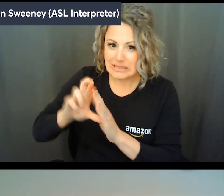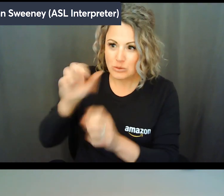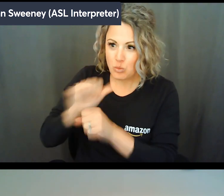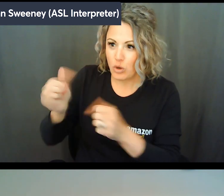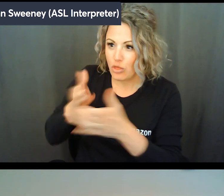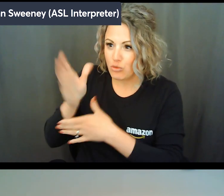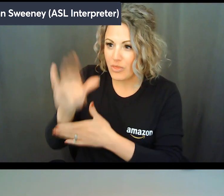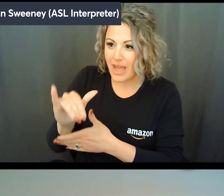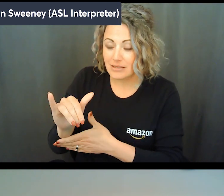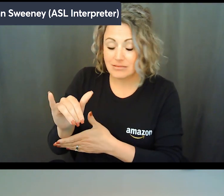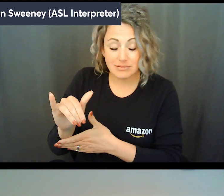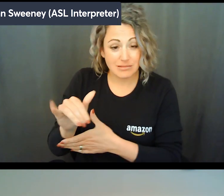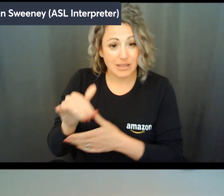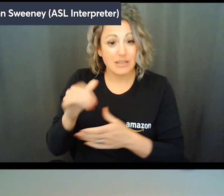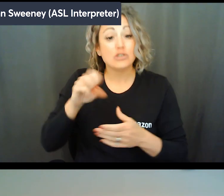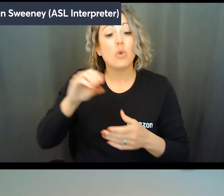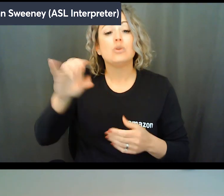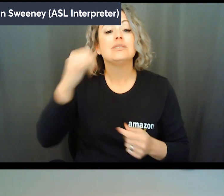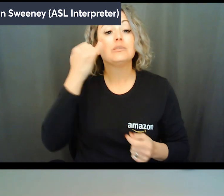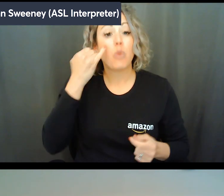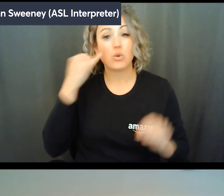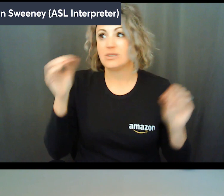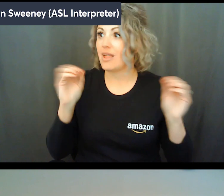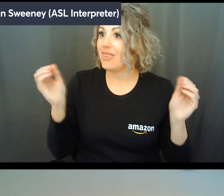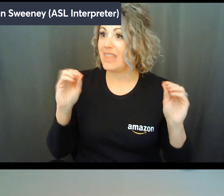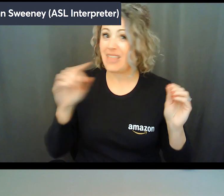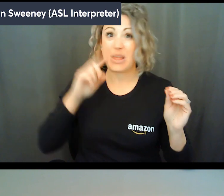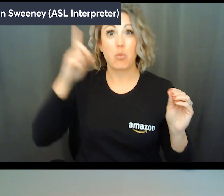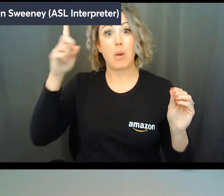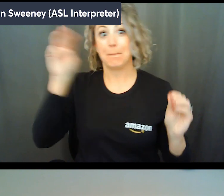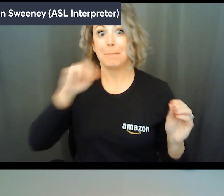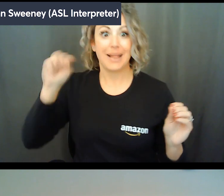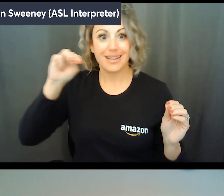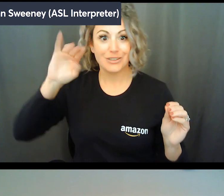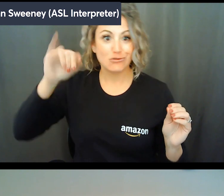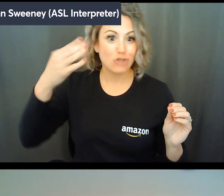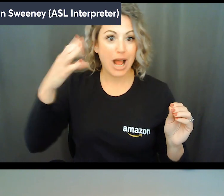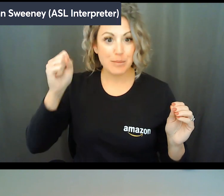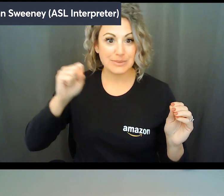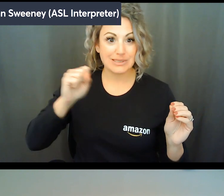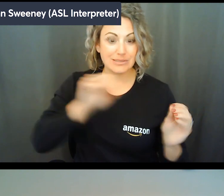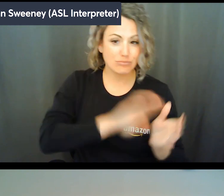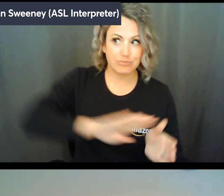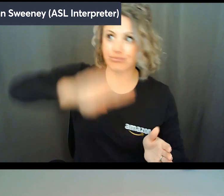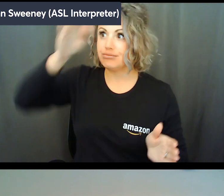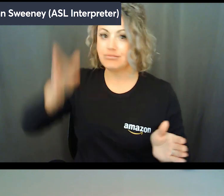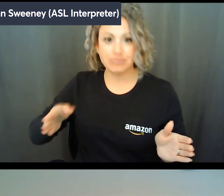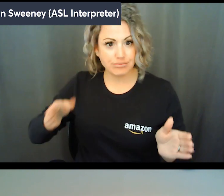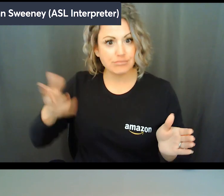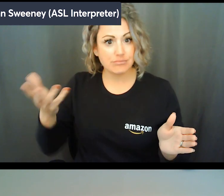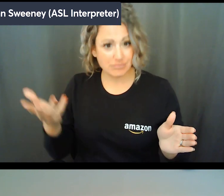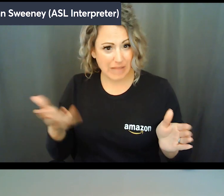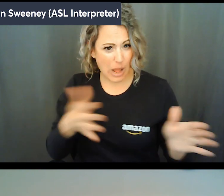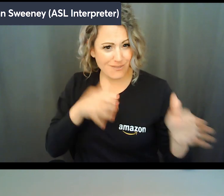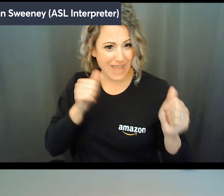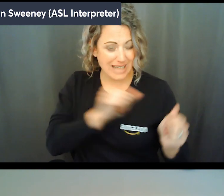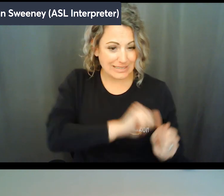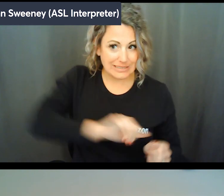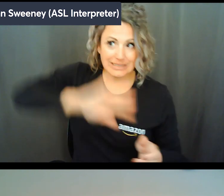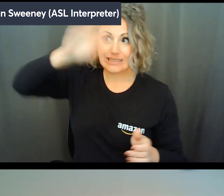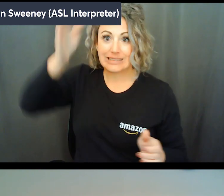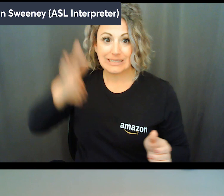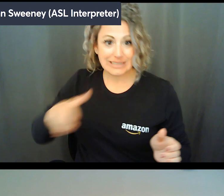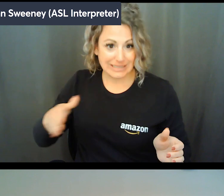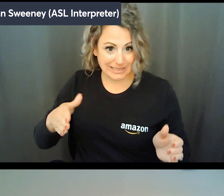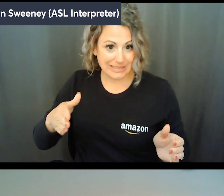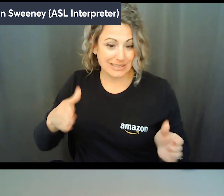How fast does this scale out? Let's say I suddenly have a million jobs that I want to do, and I want to go from zero infrastructure to, let me see if I can get through these jobs